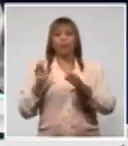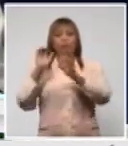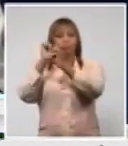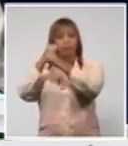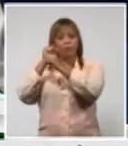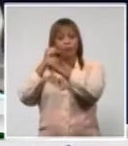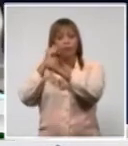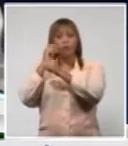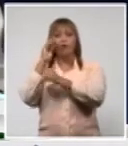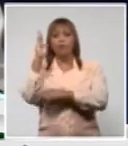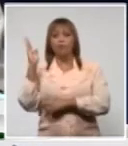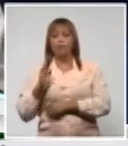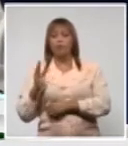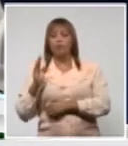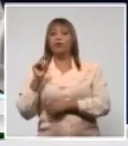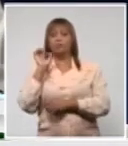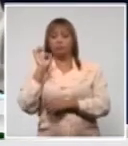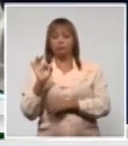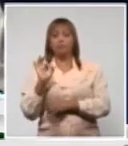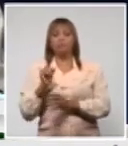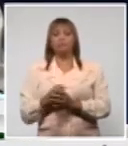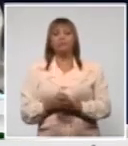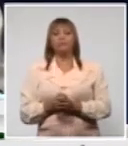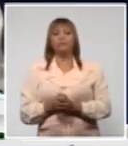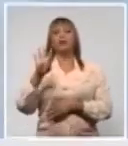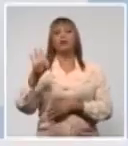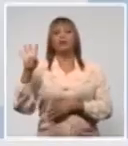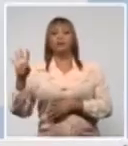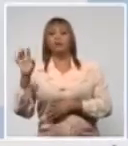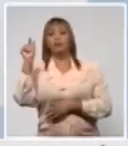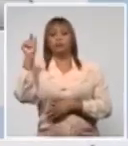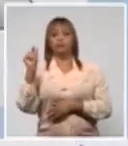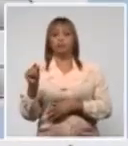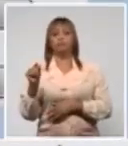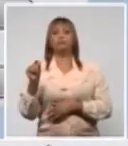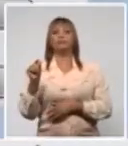Ávila. As a result of the analysis and processing of these